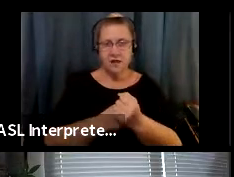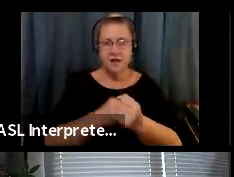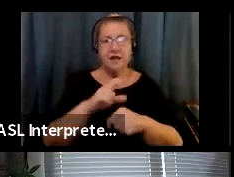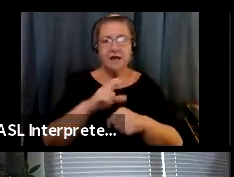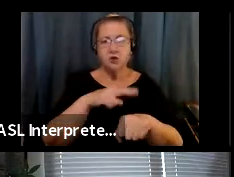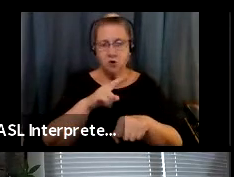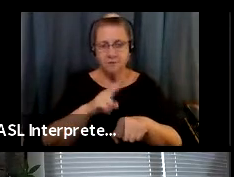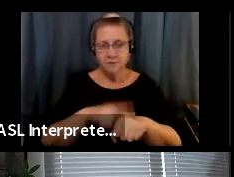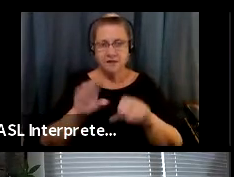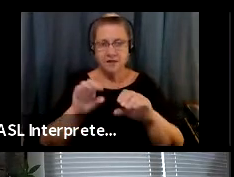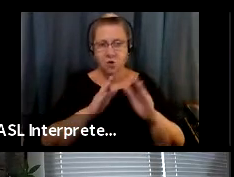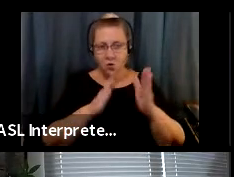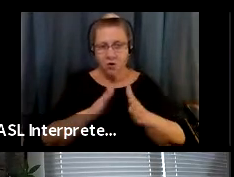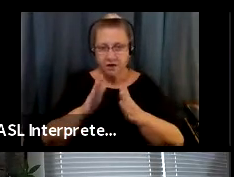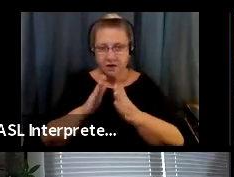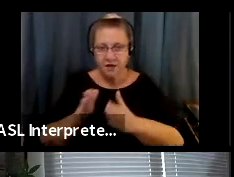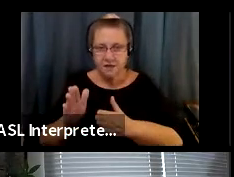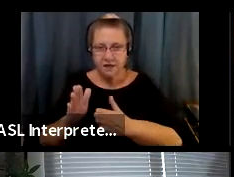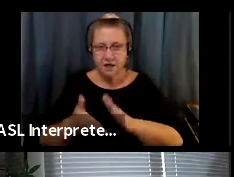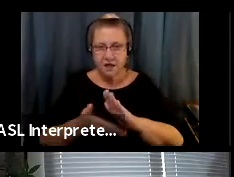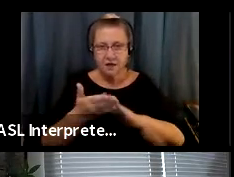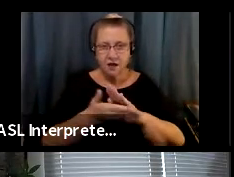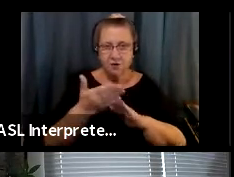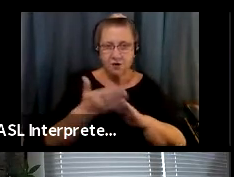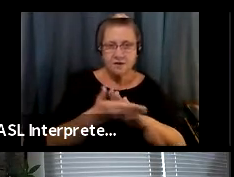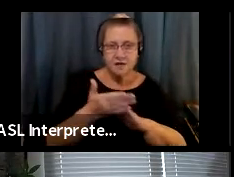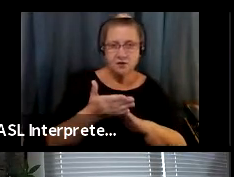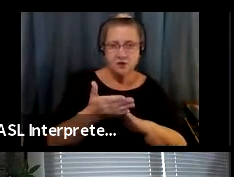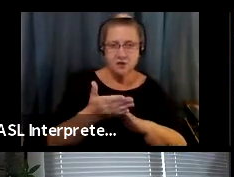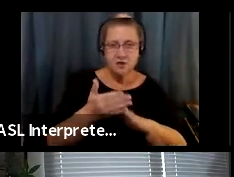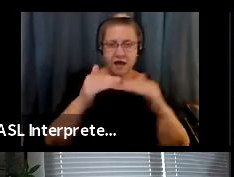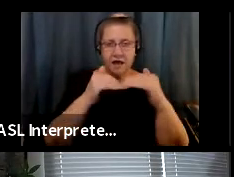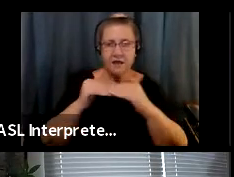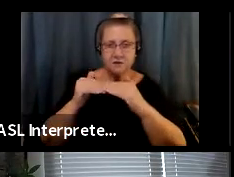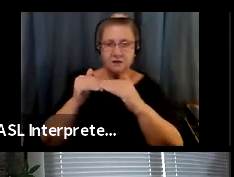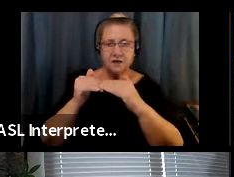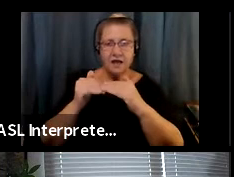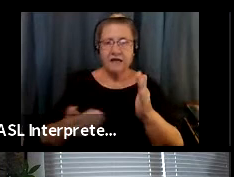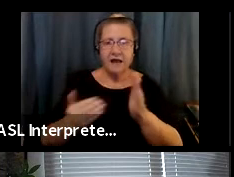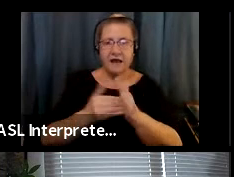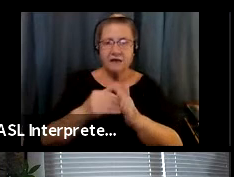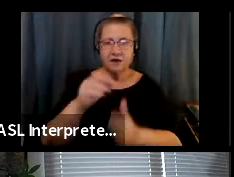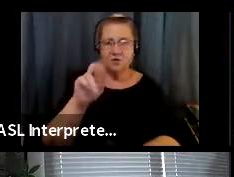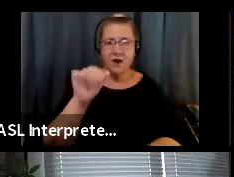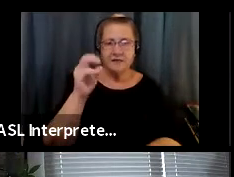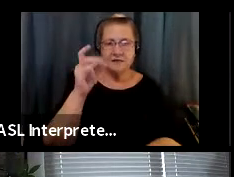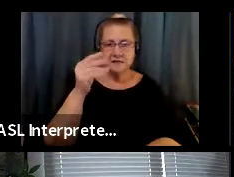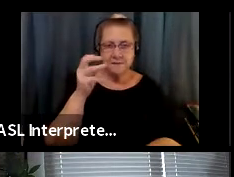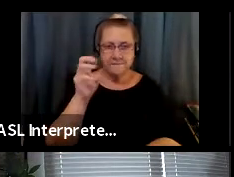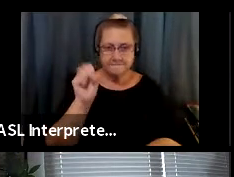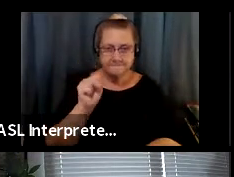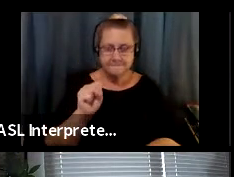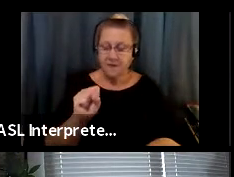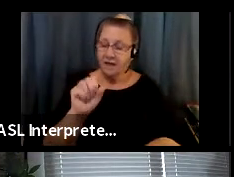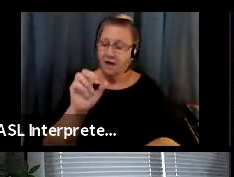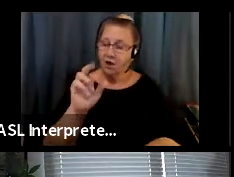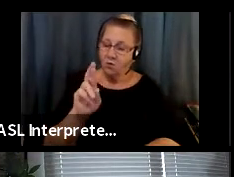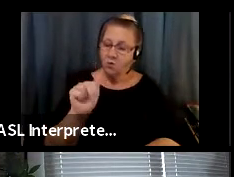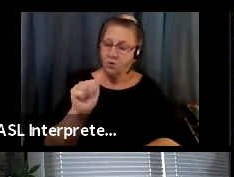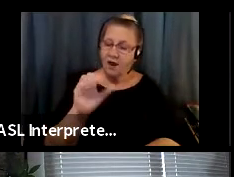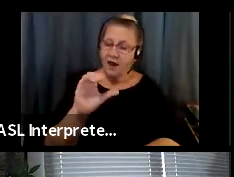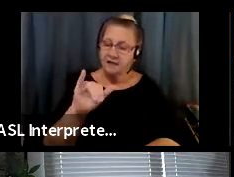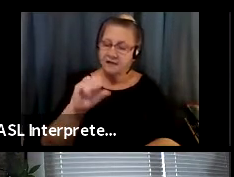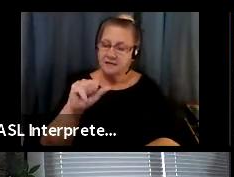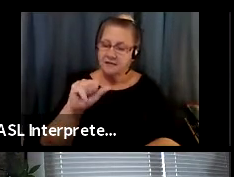normalizing, organizing, and operationalizing equity and anti-racism. The impact of structural racism